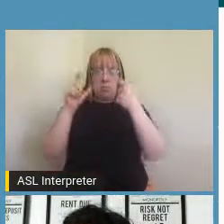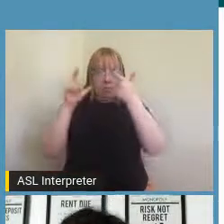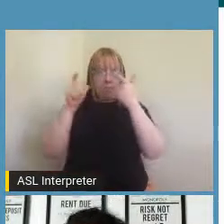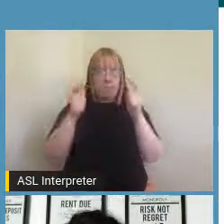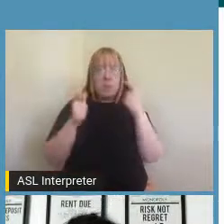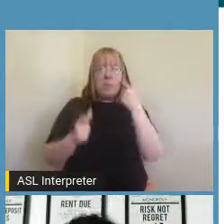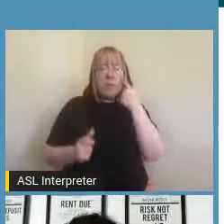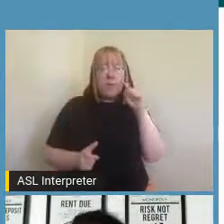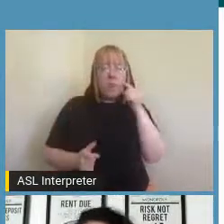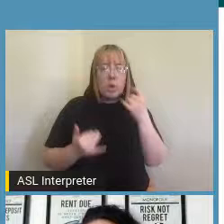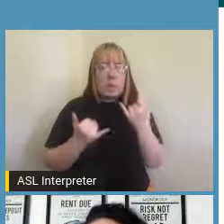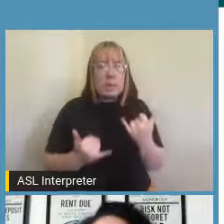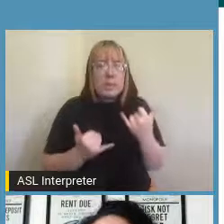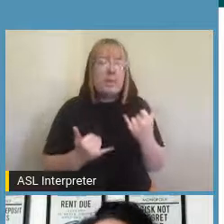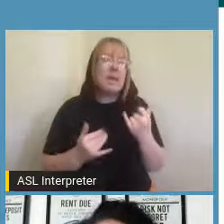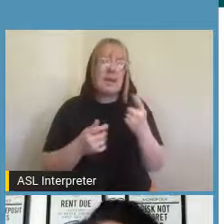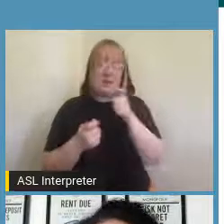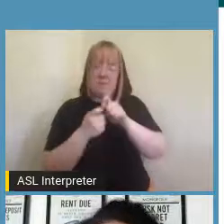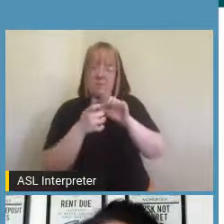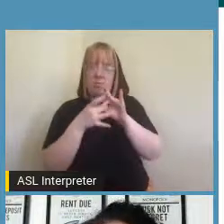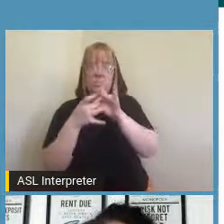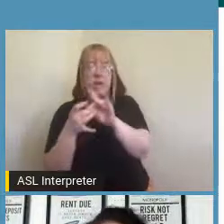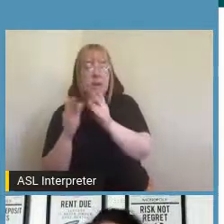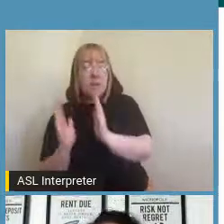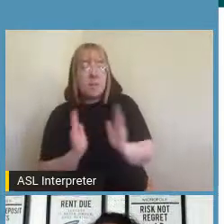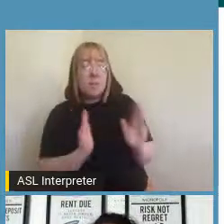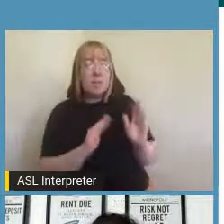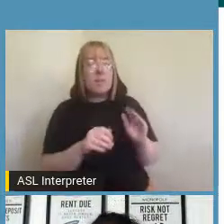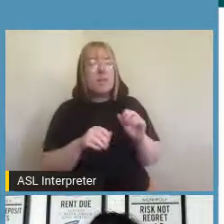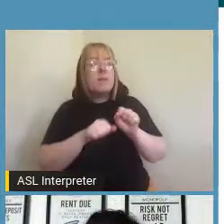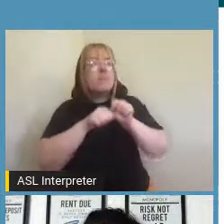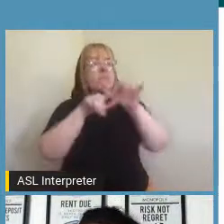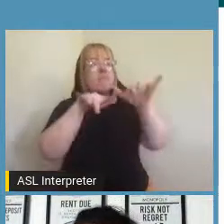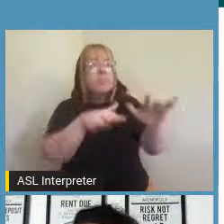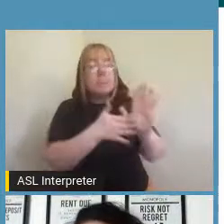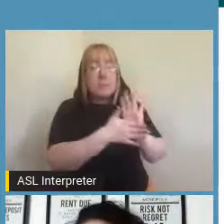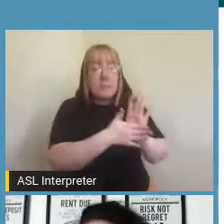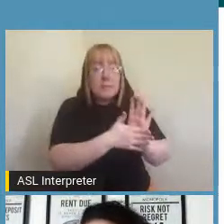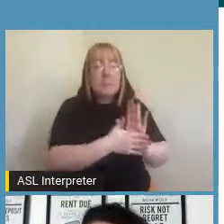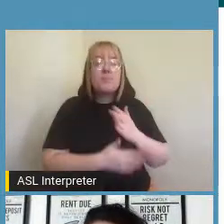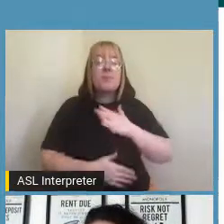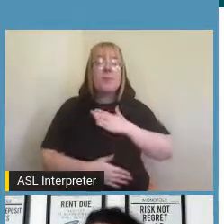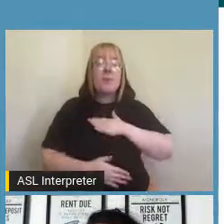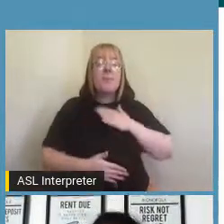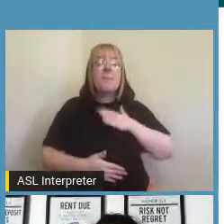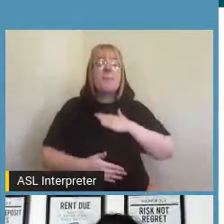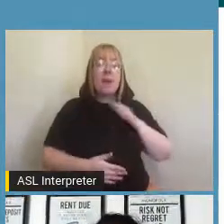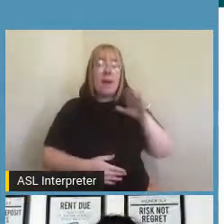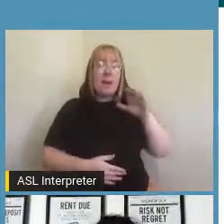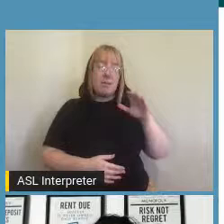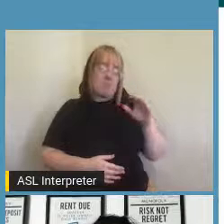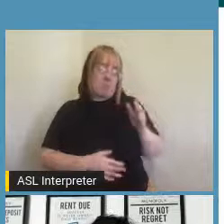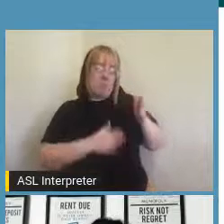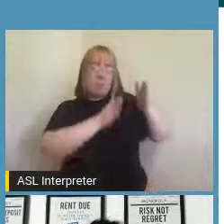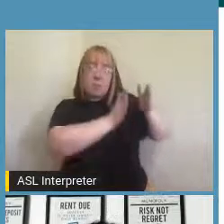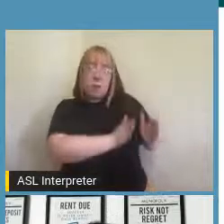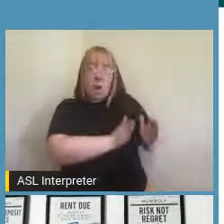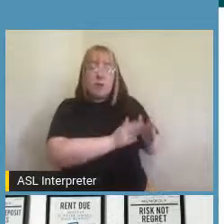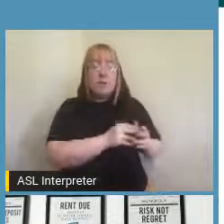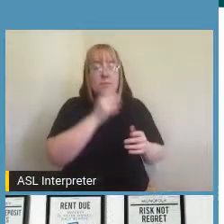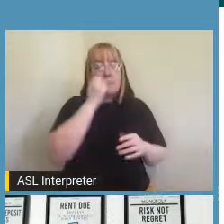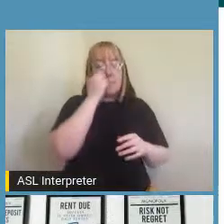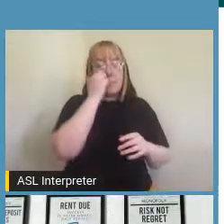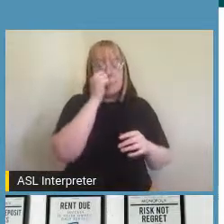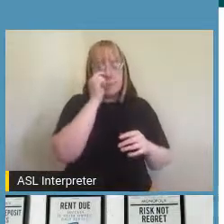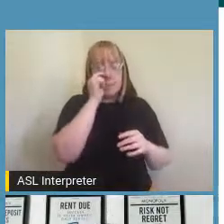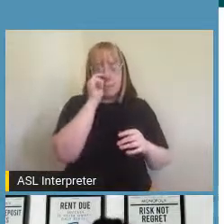particularly around planning and the distribution of film. So my colleague and co-founder Abby likes to say that film day itself, like the